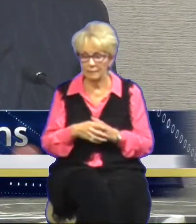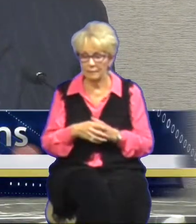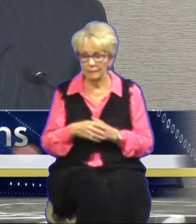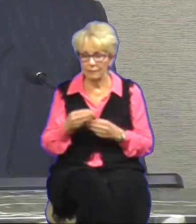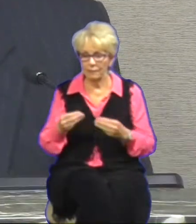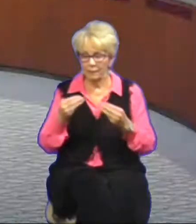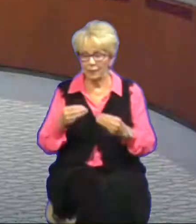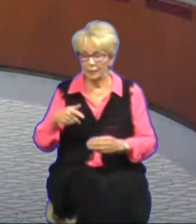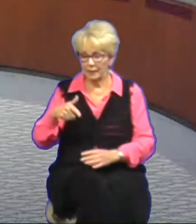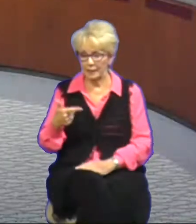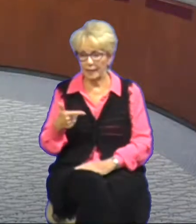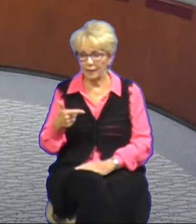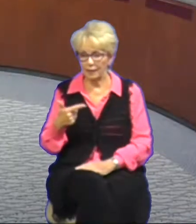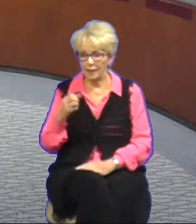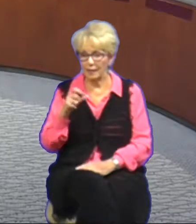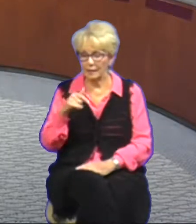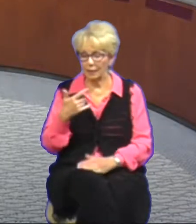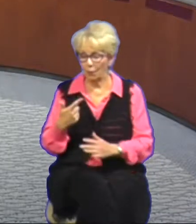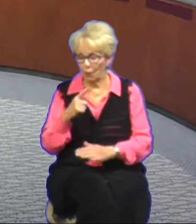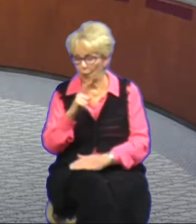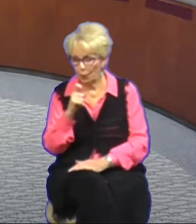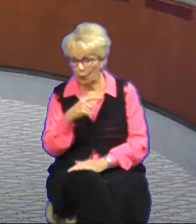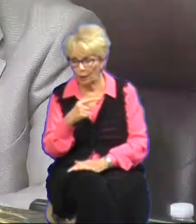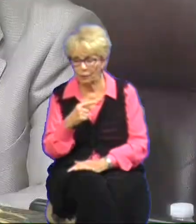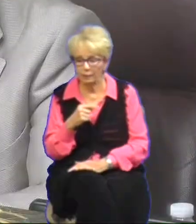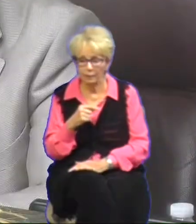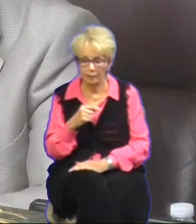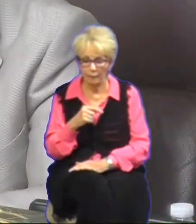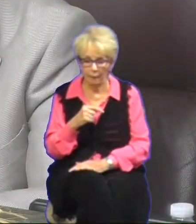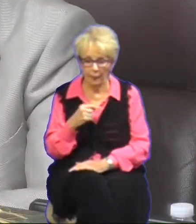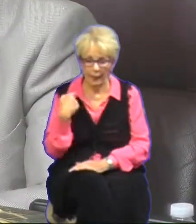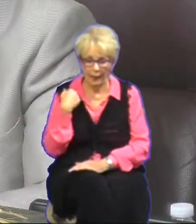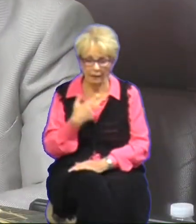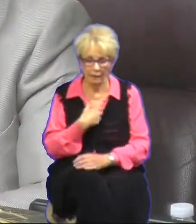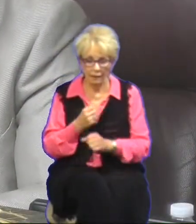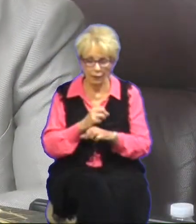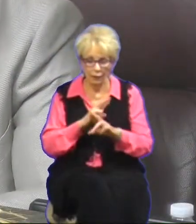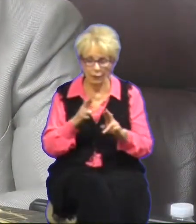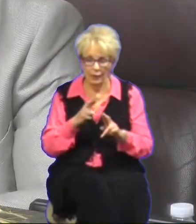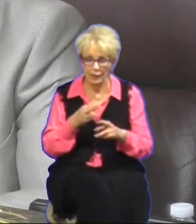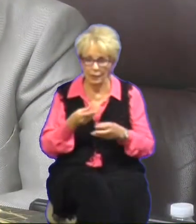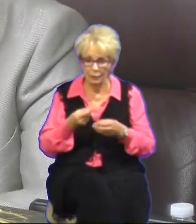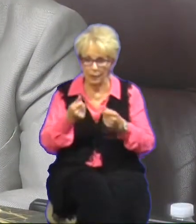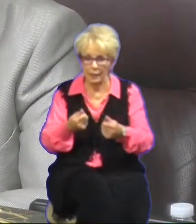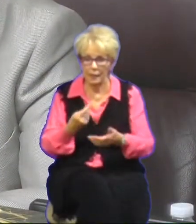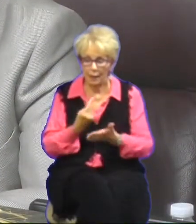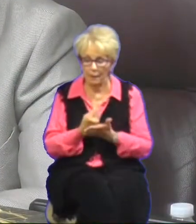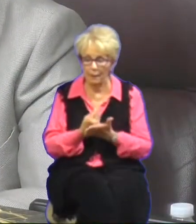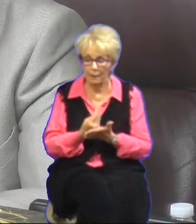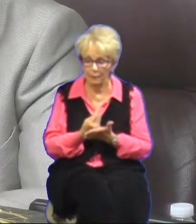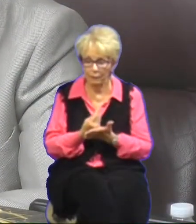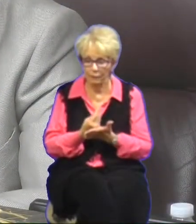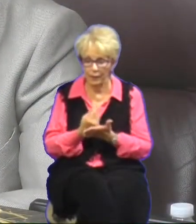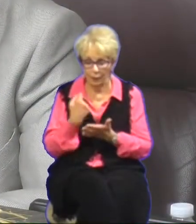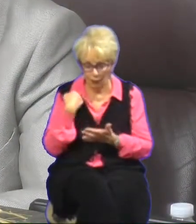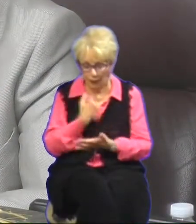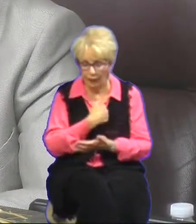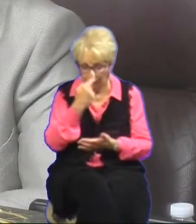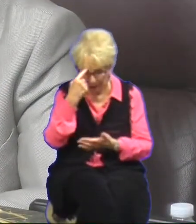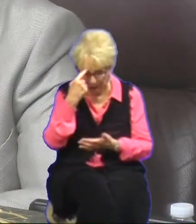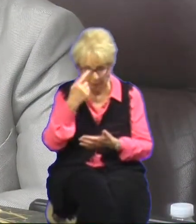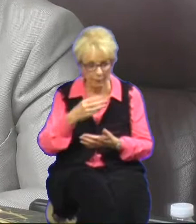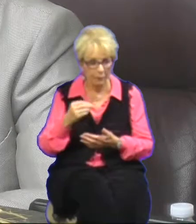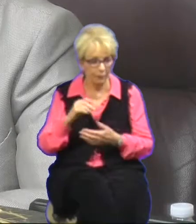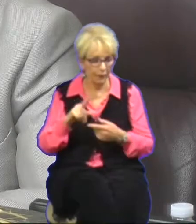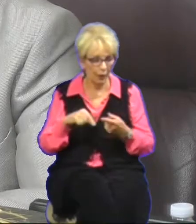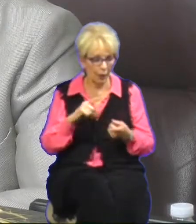motion and a second. Sally, one question. So we're getting ready to spend some money. And we think. We think. And